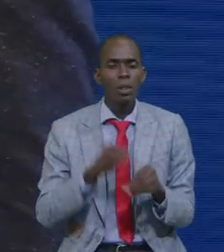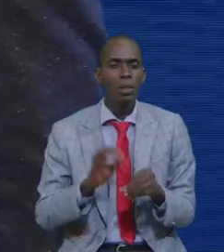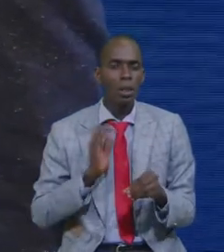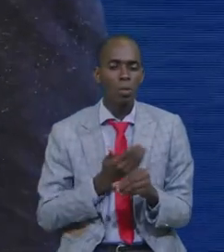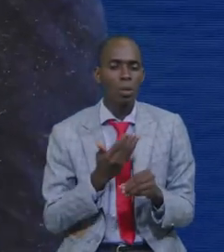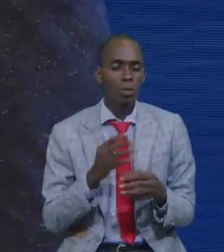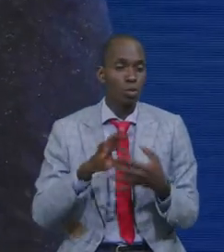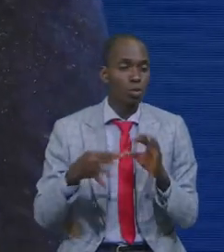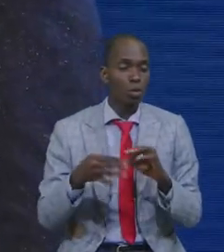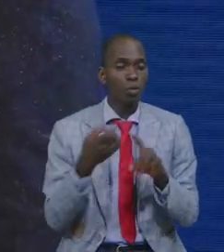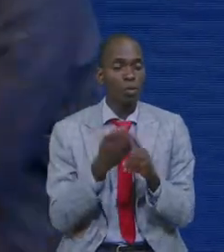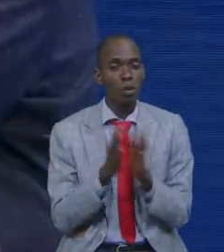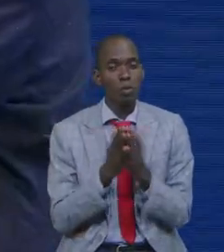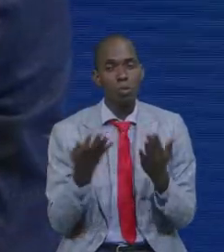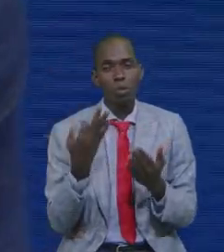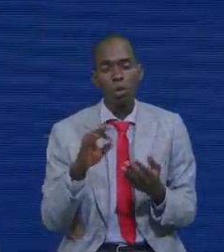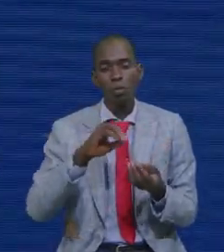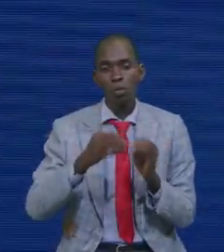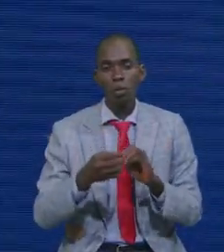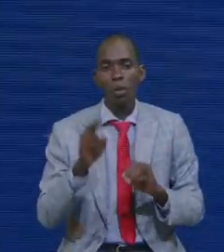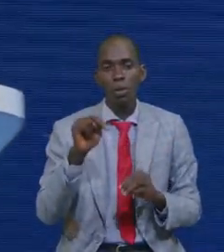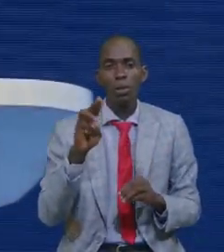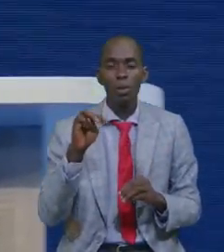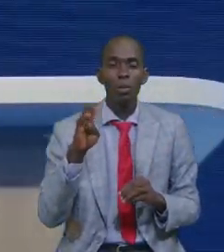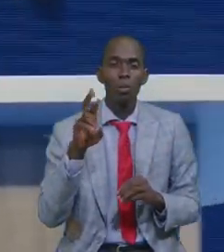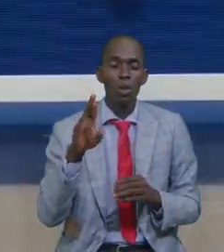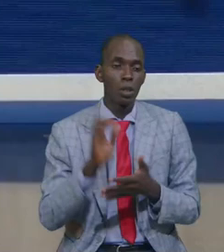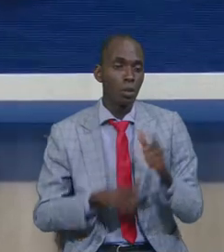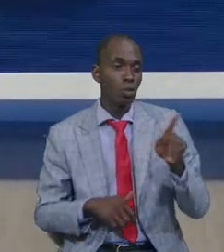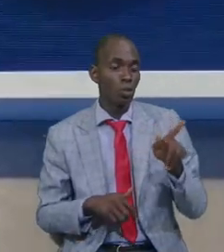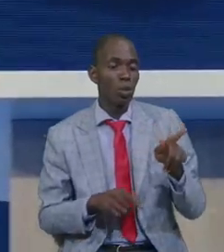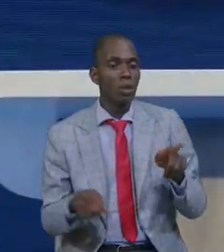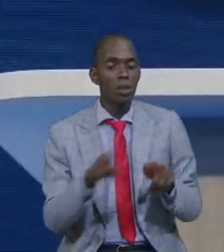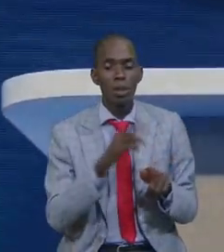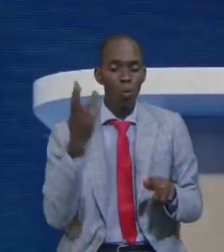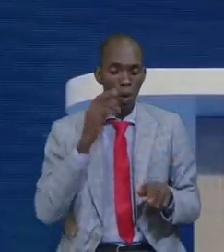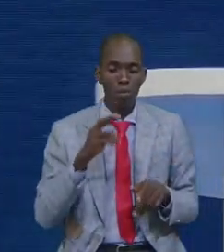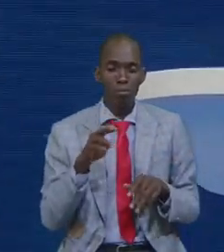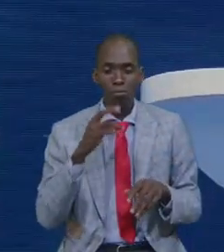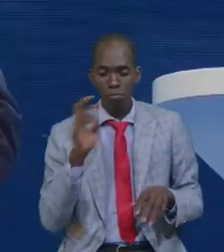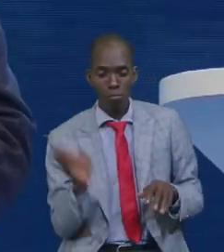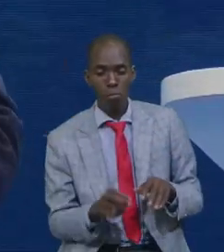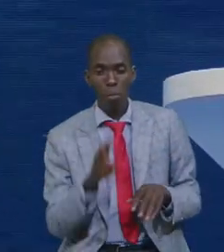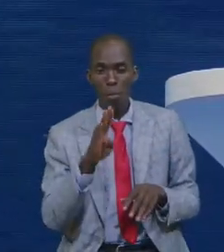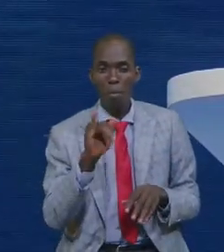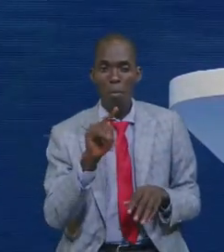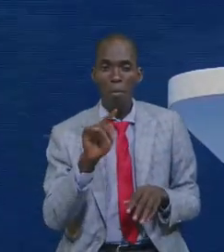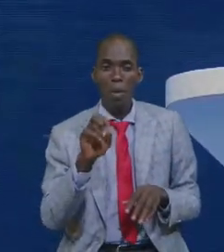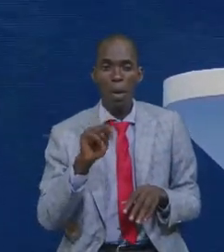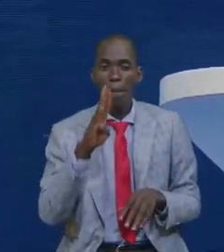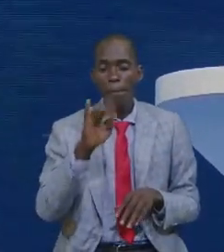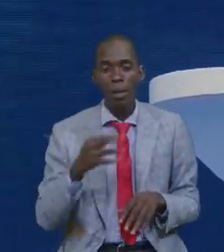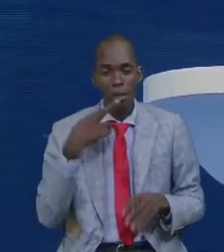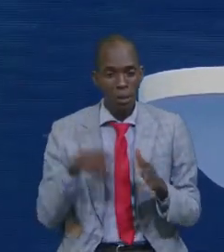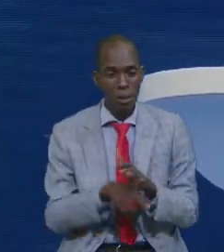Numbers chapter 21, they were beaten, and therefore they were sick, and they were having pain in their